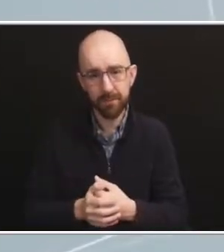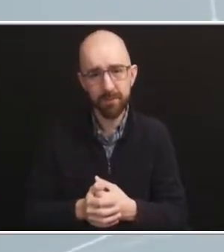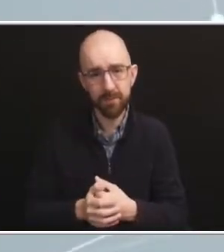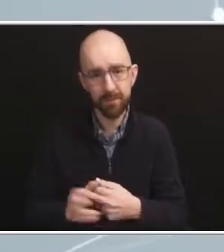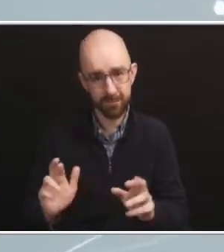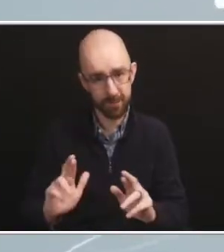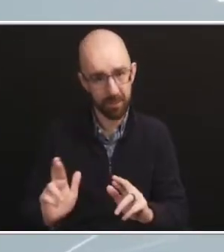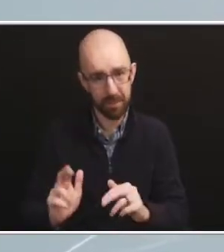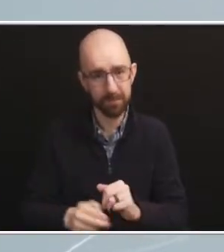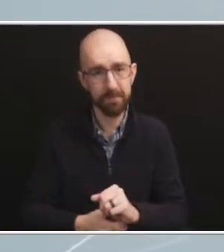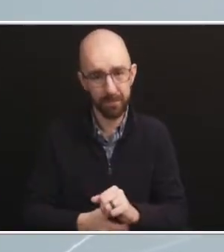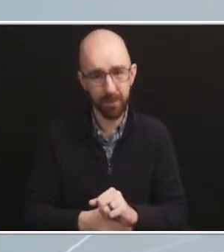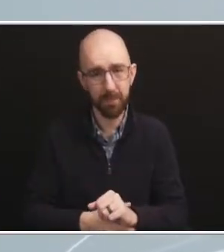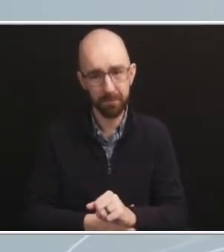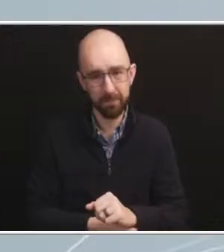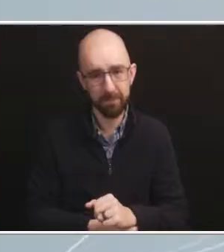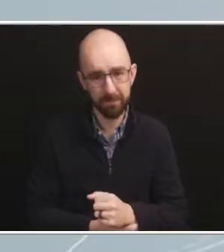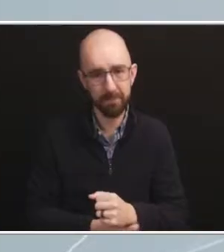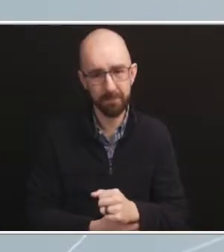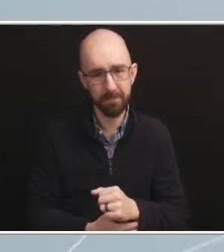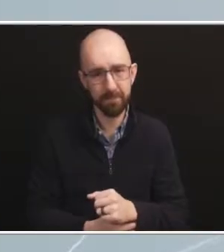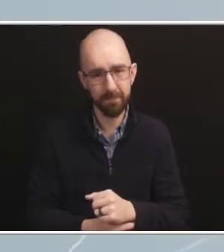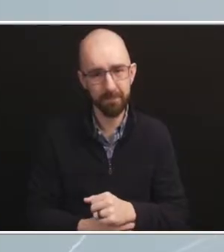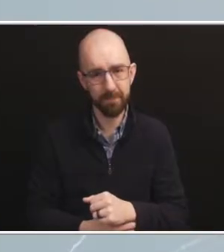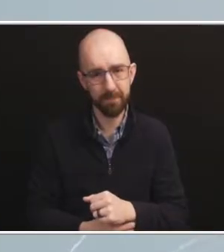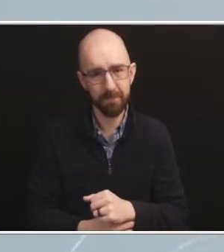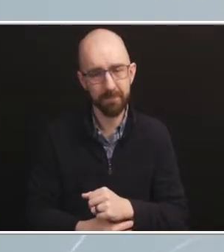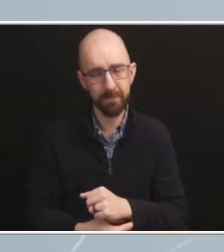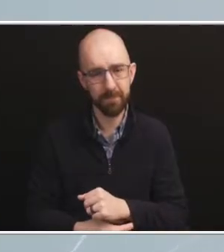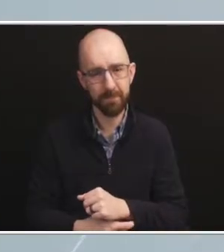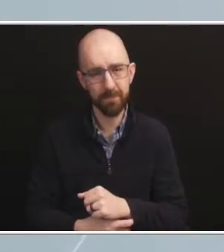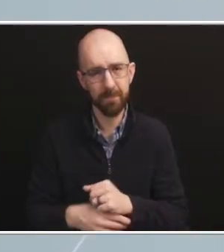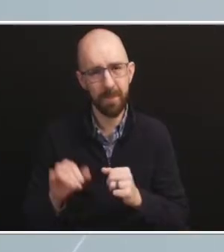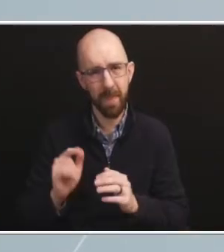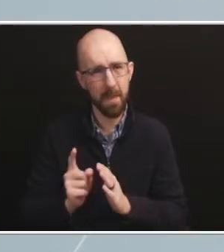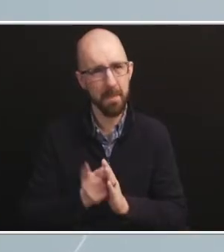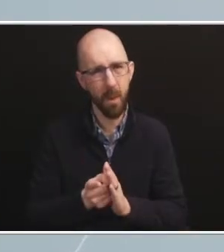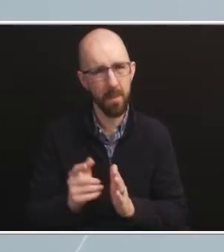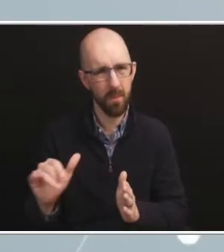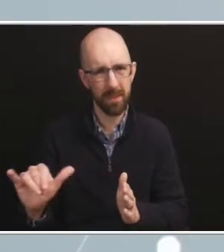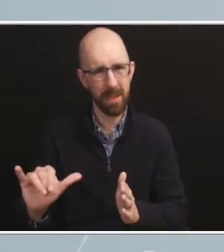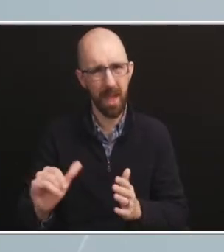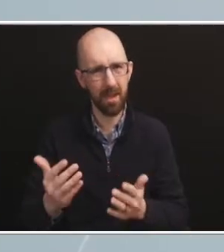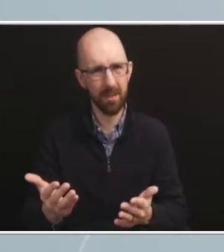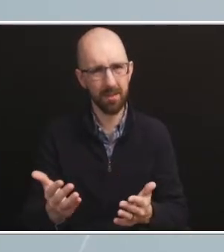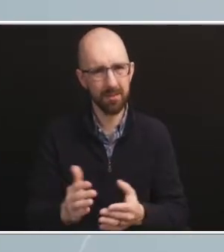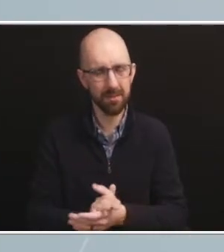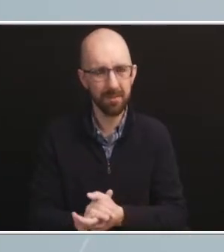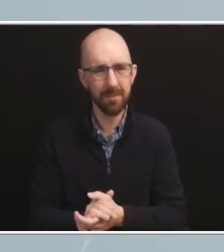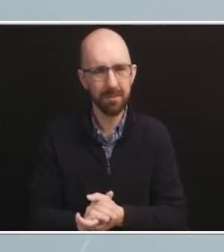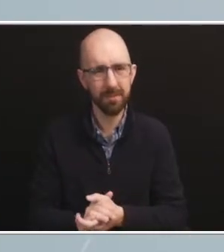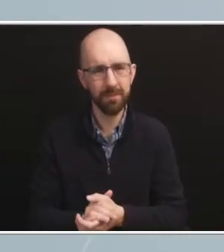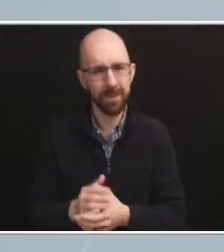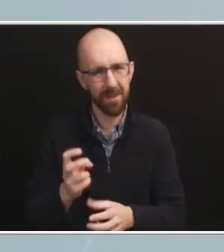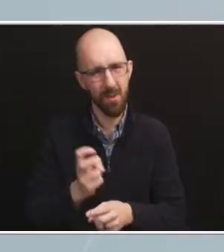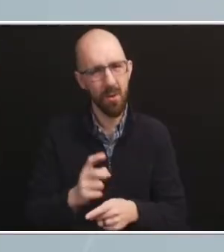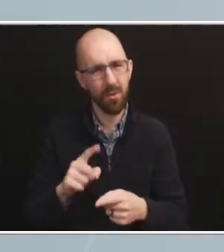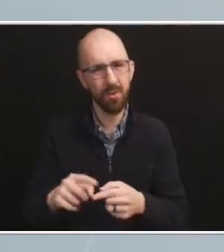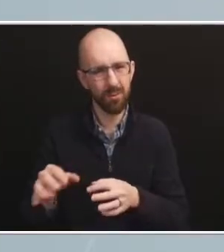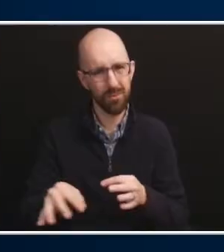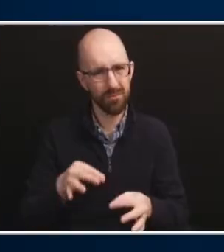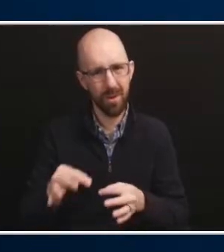Okay. What was that moment like? It's kind of hard to describe, really, because it's bet.